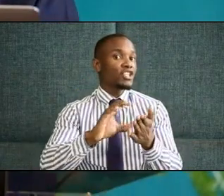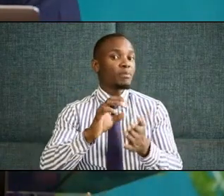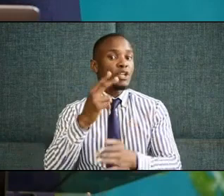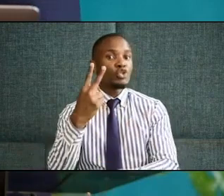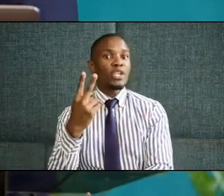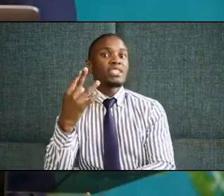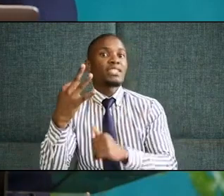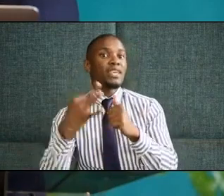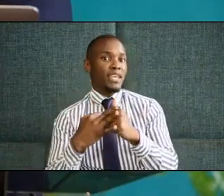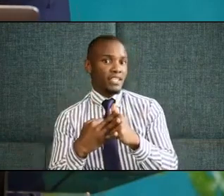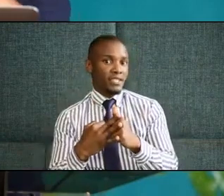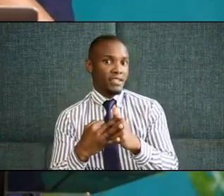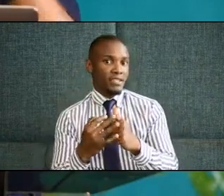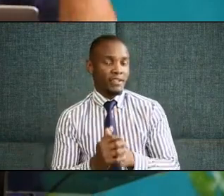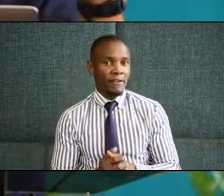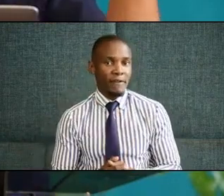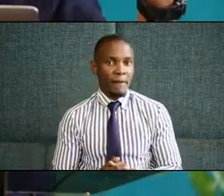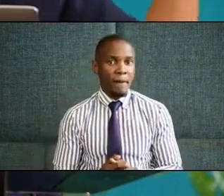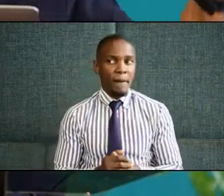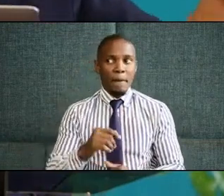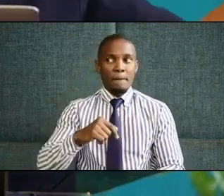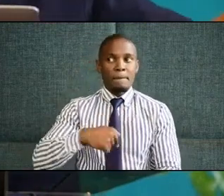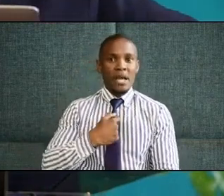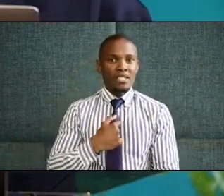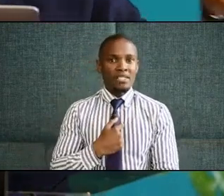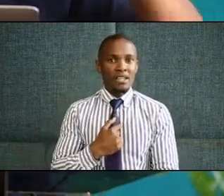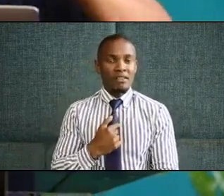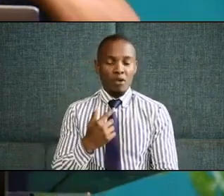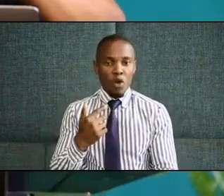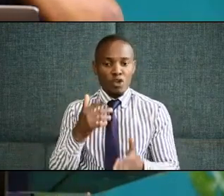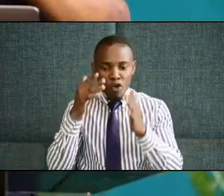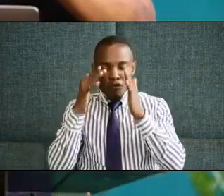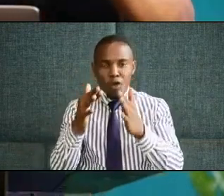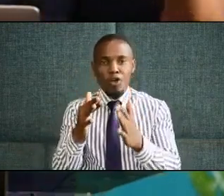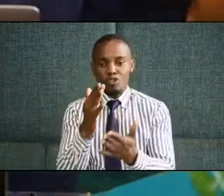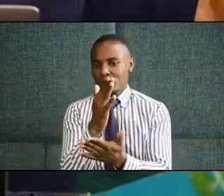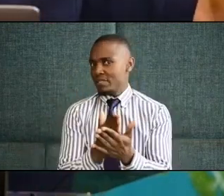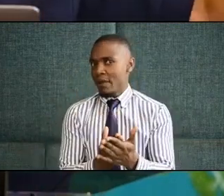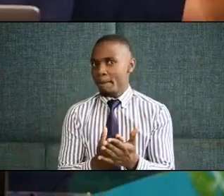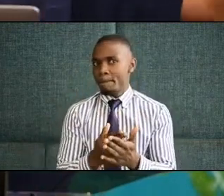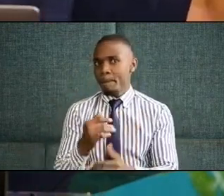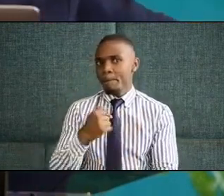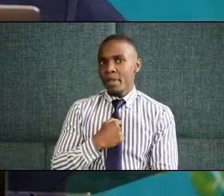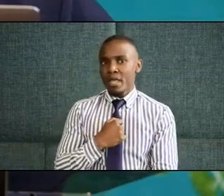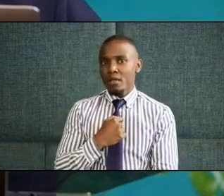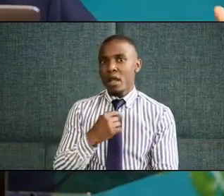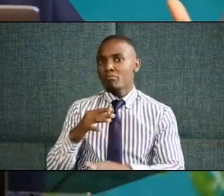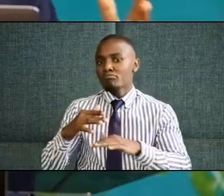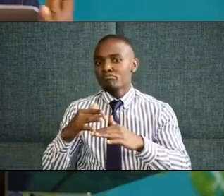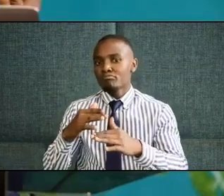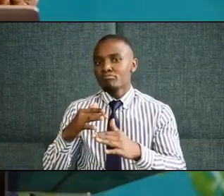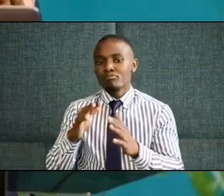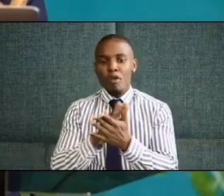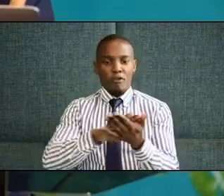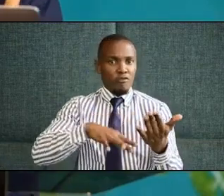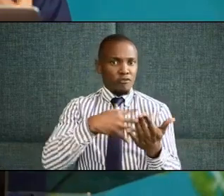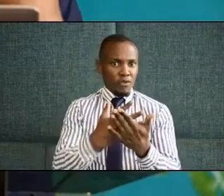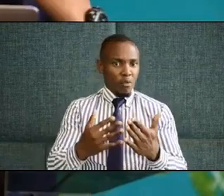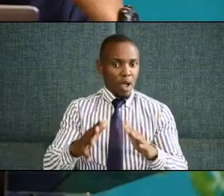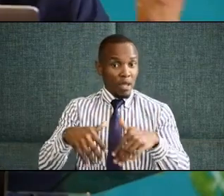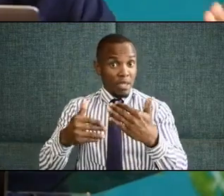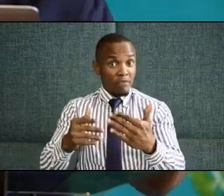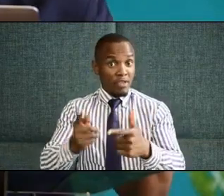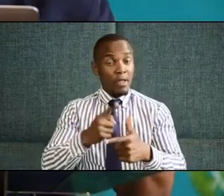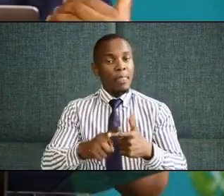verse 10 through to verse 22, but I will just pick some spotlight. I'm giving a broad framework and then which we